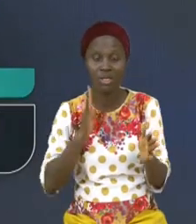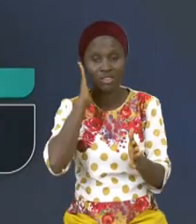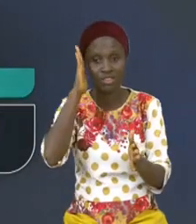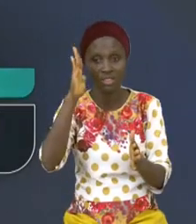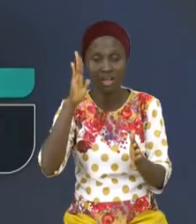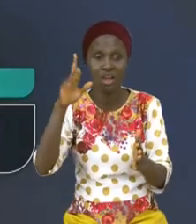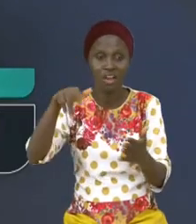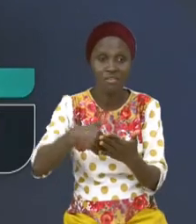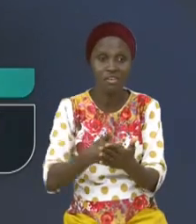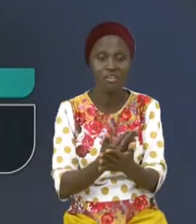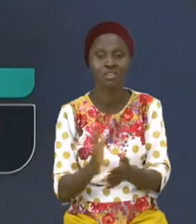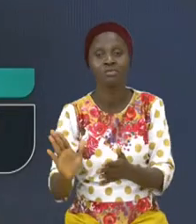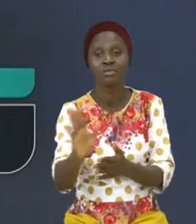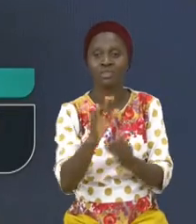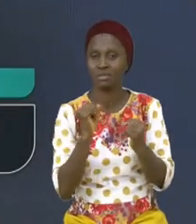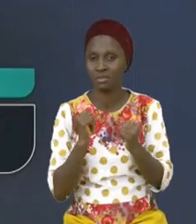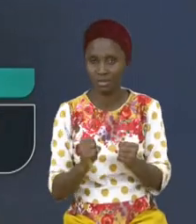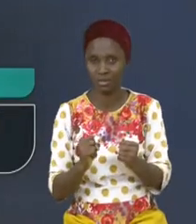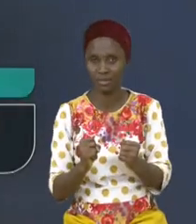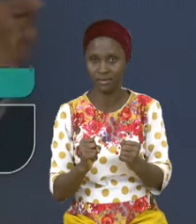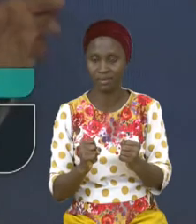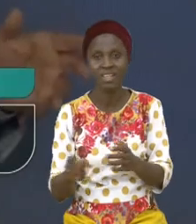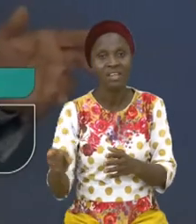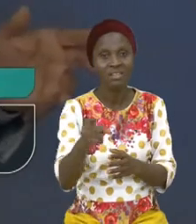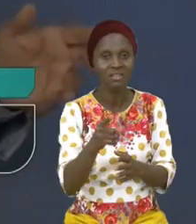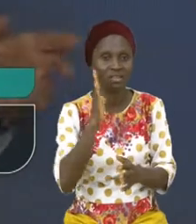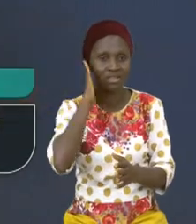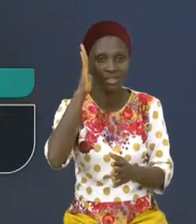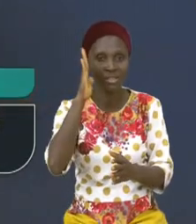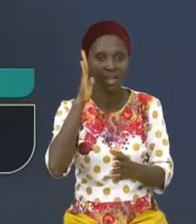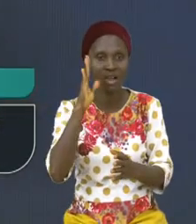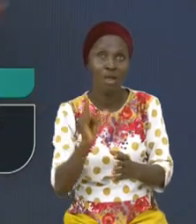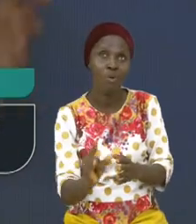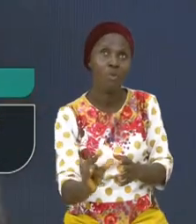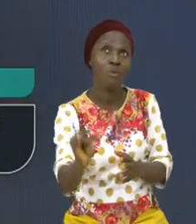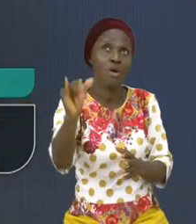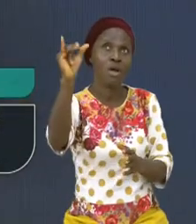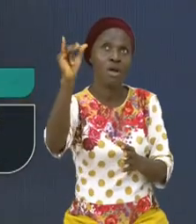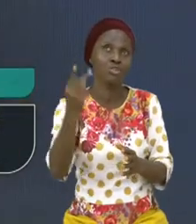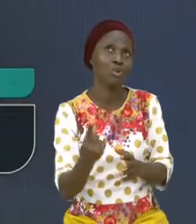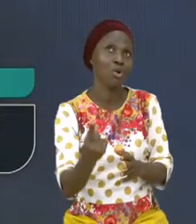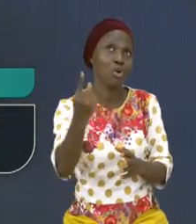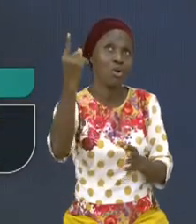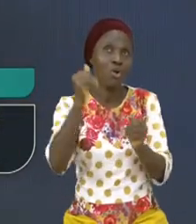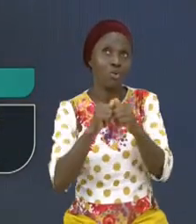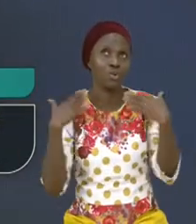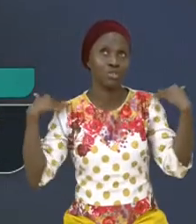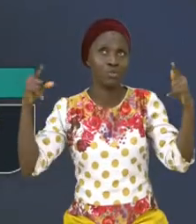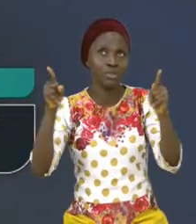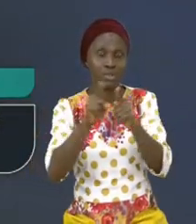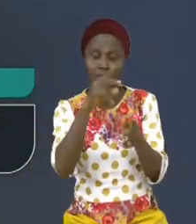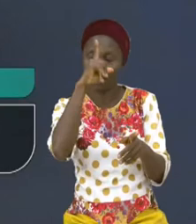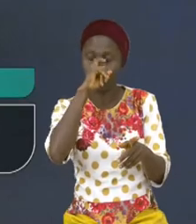renew their strength they shall mount up with wings as eagles they